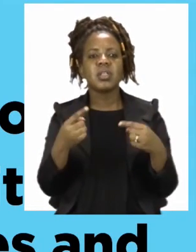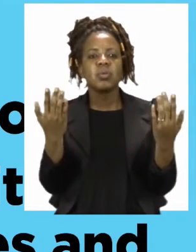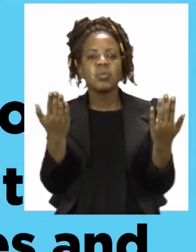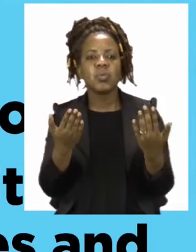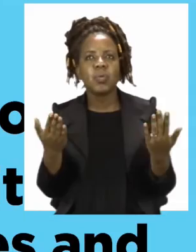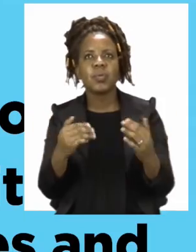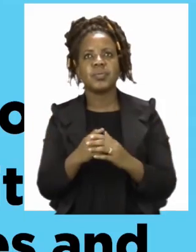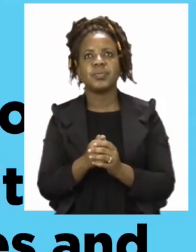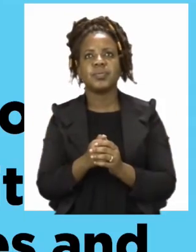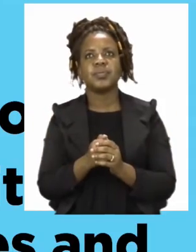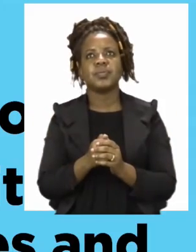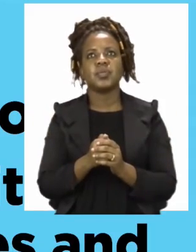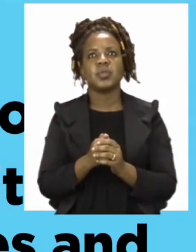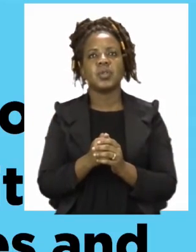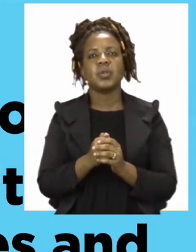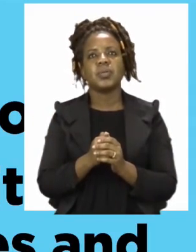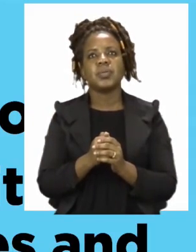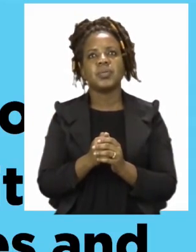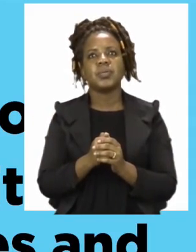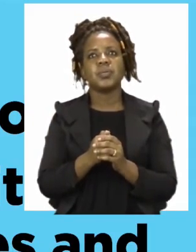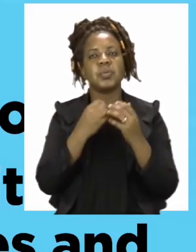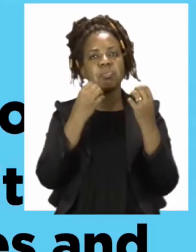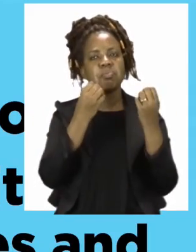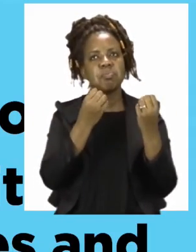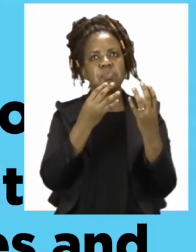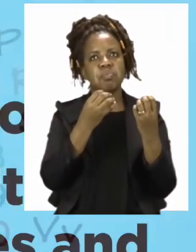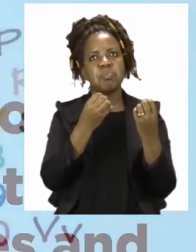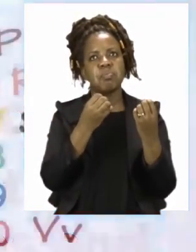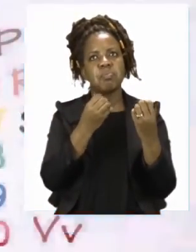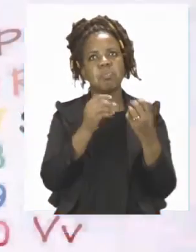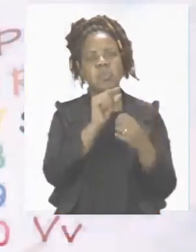syllables, and plural nouns.